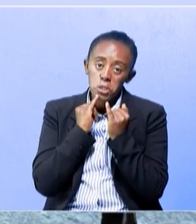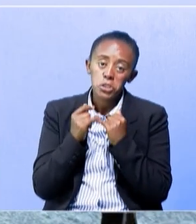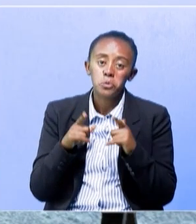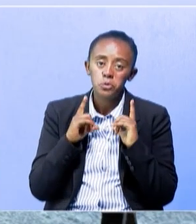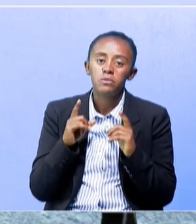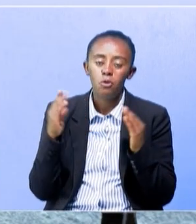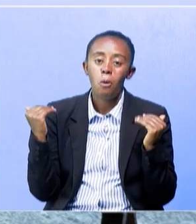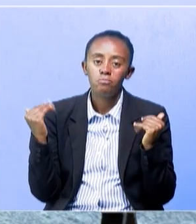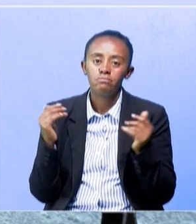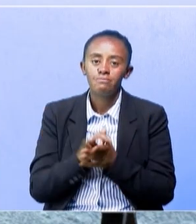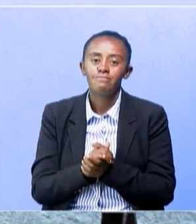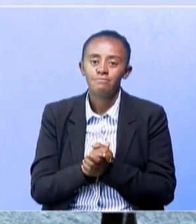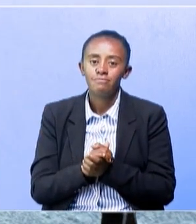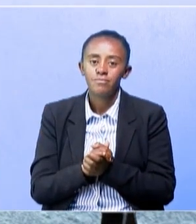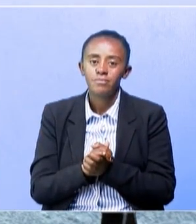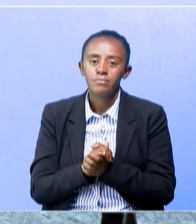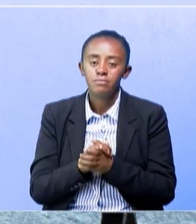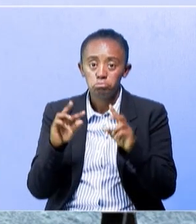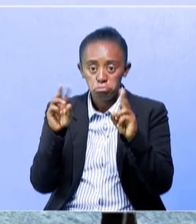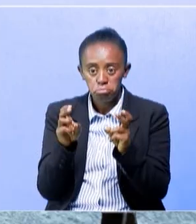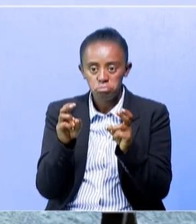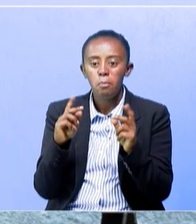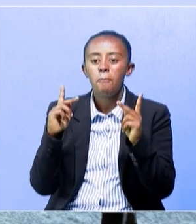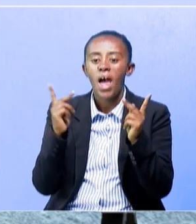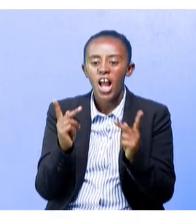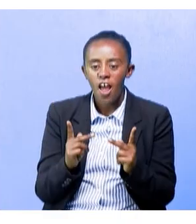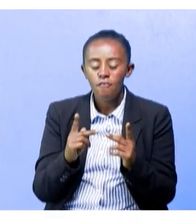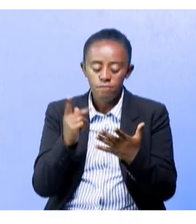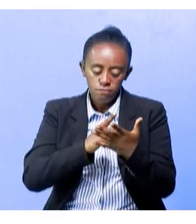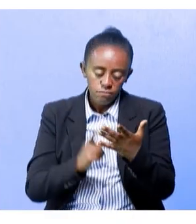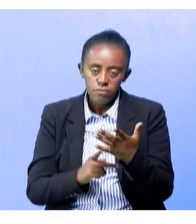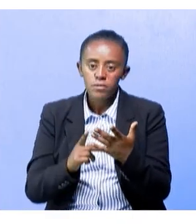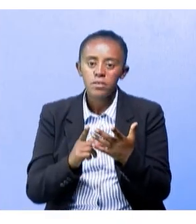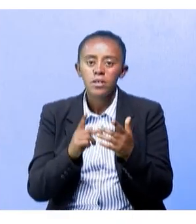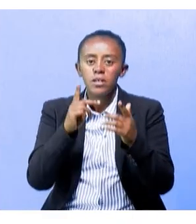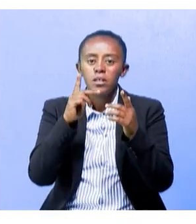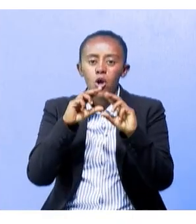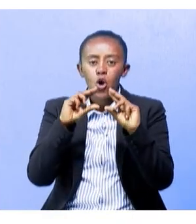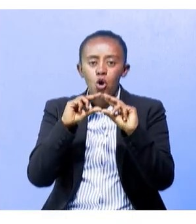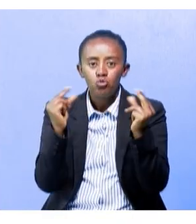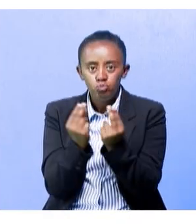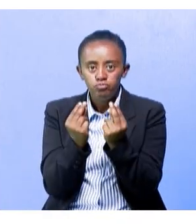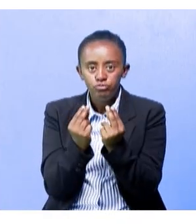paragraph. Paragraph is nothing there. It is a collection of, or a group of,